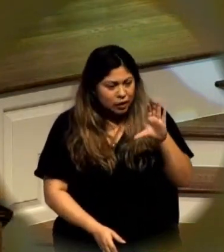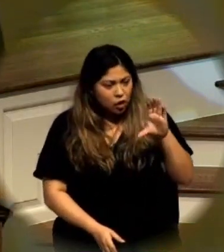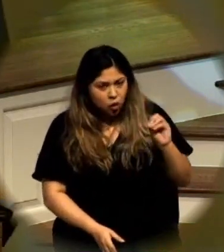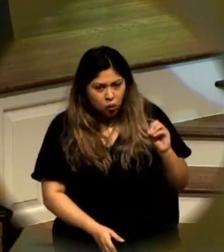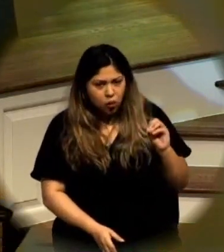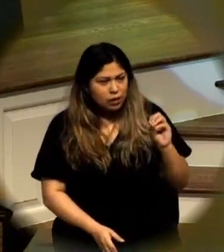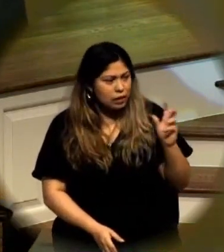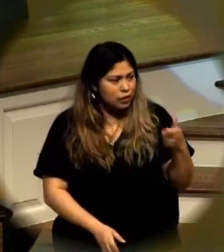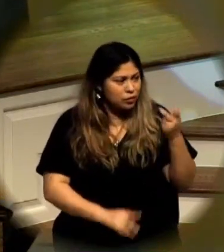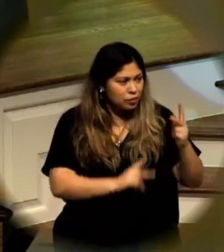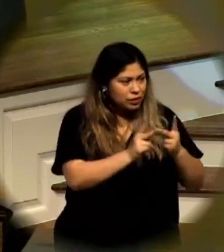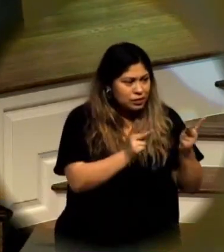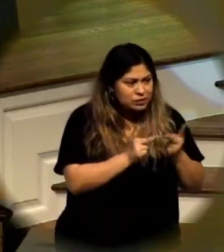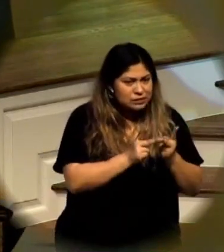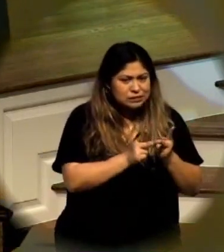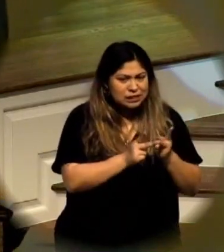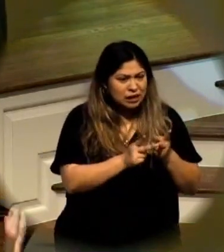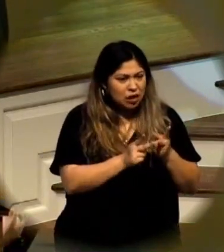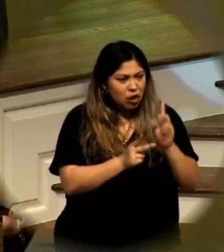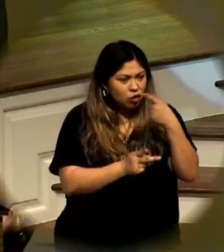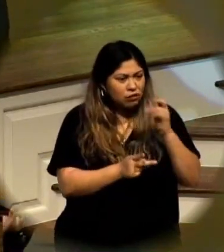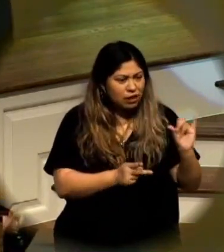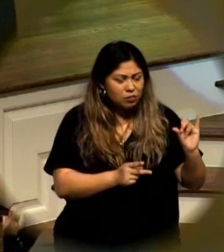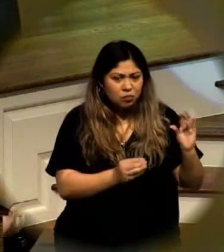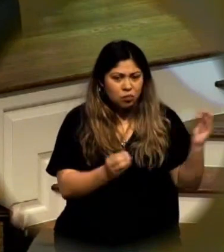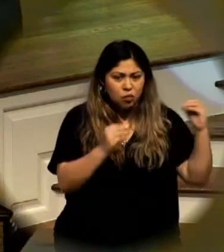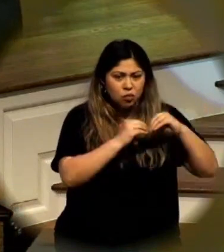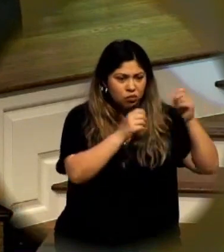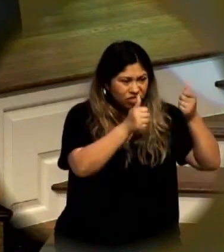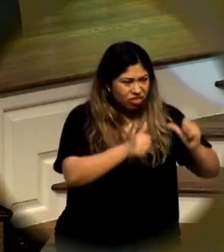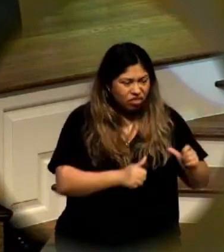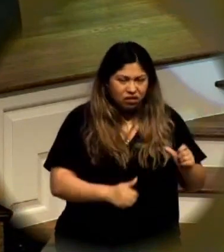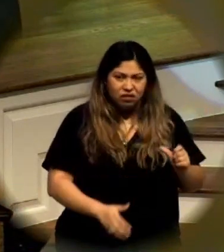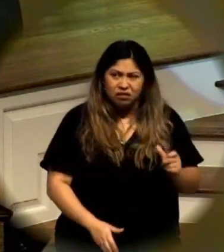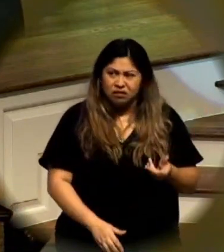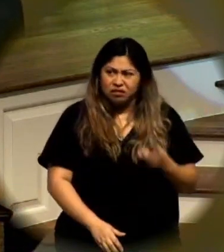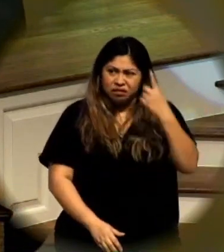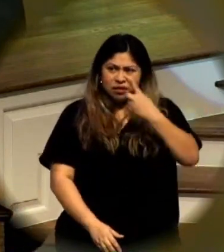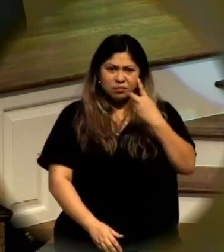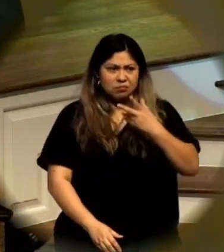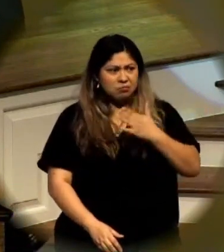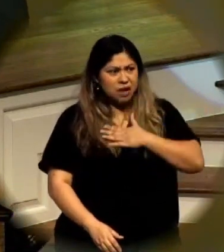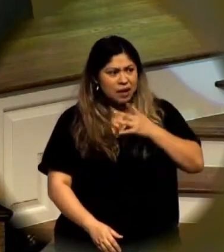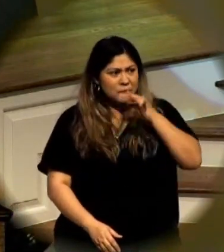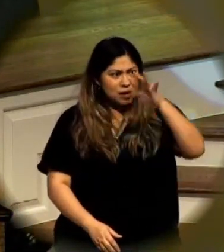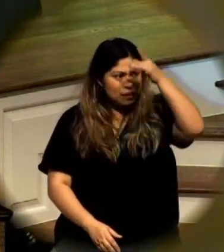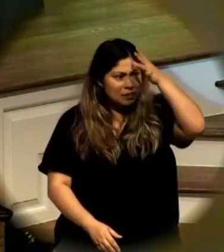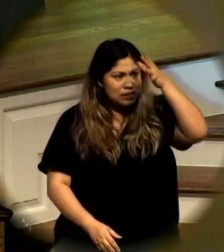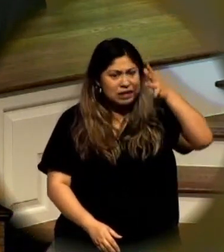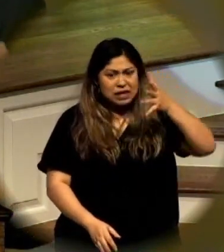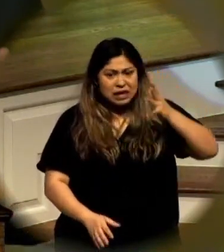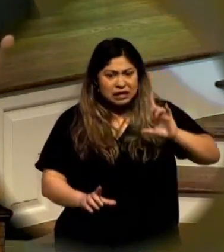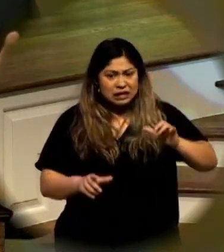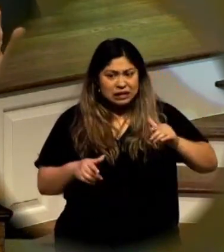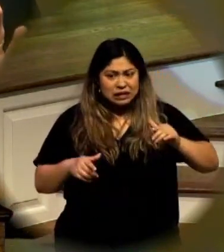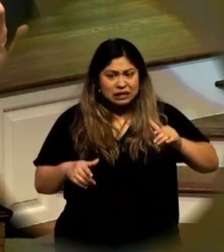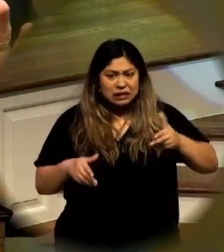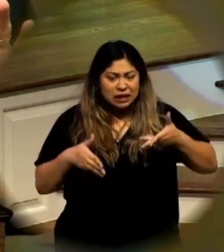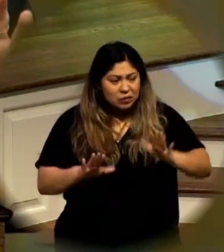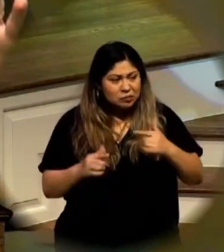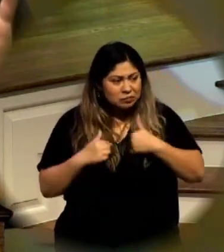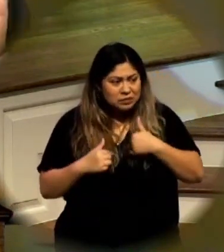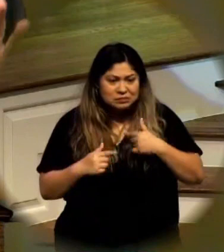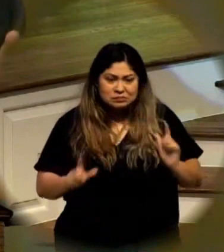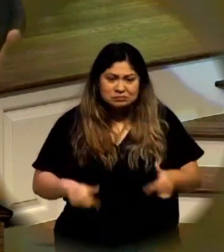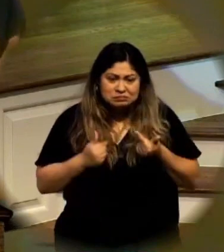know, there were a few of those places that we drove by, and I'm like, I can't believe our parents let us live here. This doesn't seem really very safe. now seeing it through the